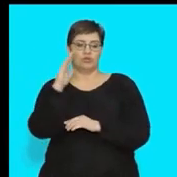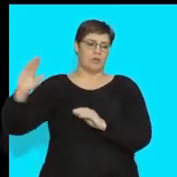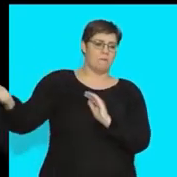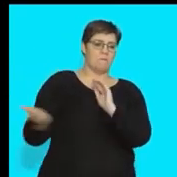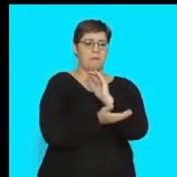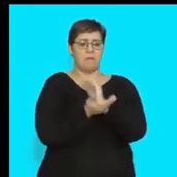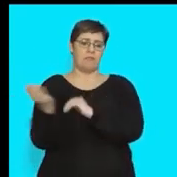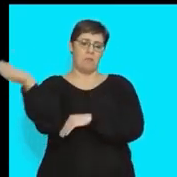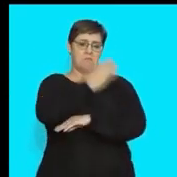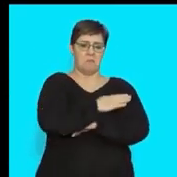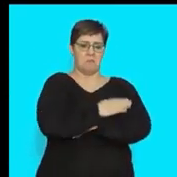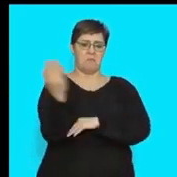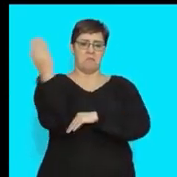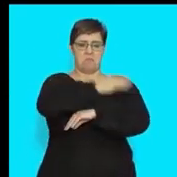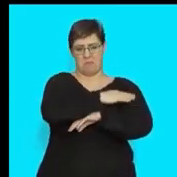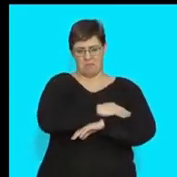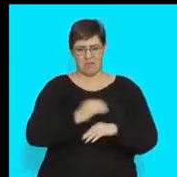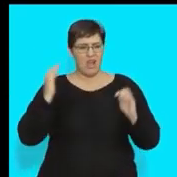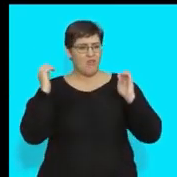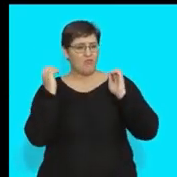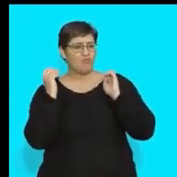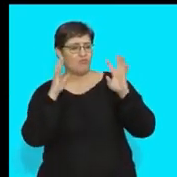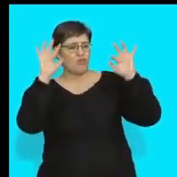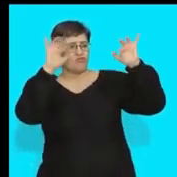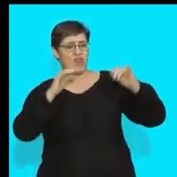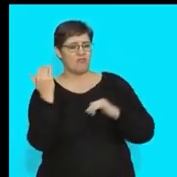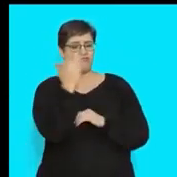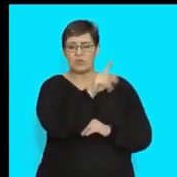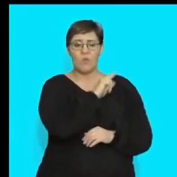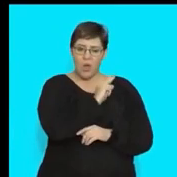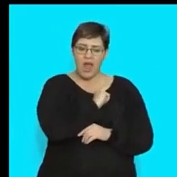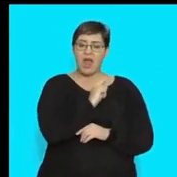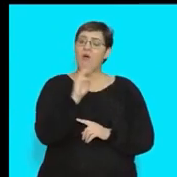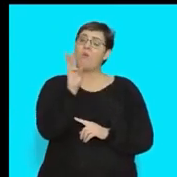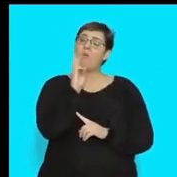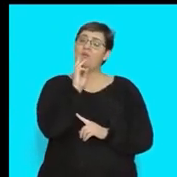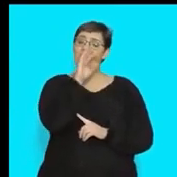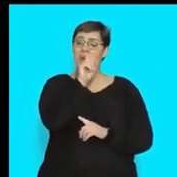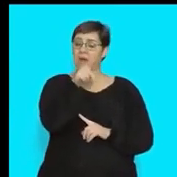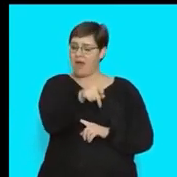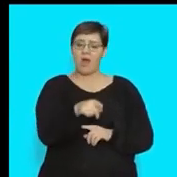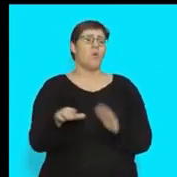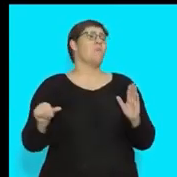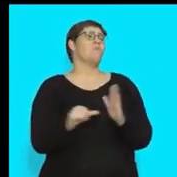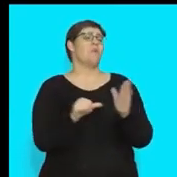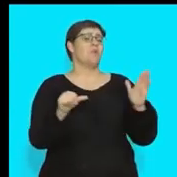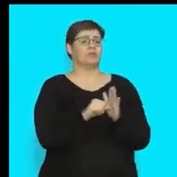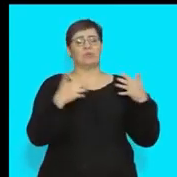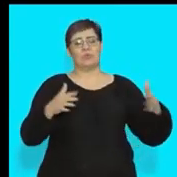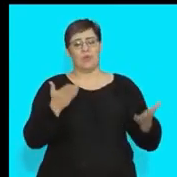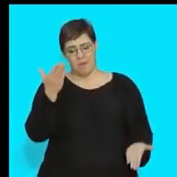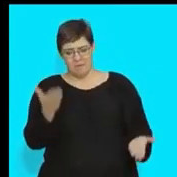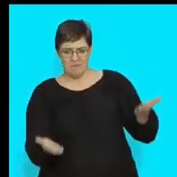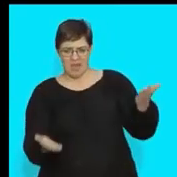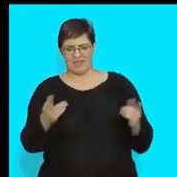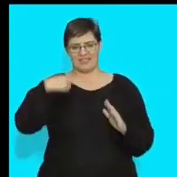right, in the forest, Amazon rainforest, etc. Why? This water vapor that the plants give off are so important to the balance